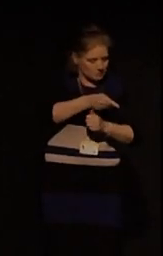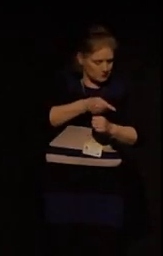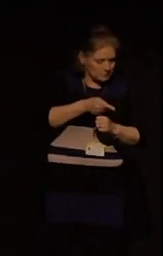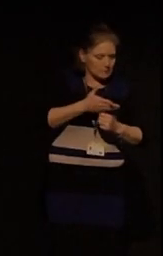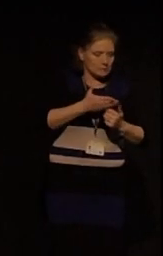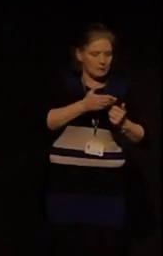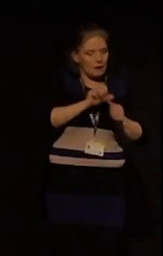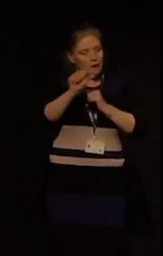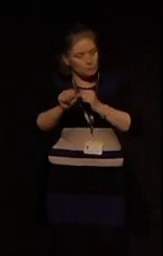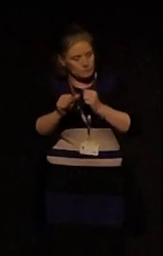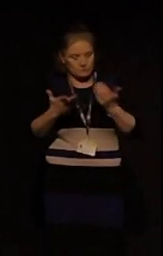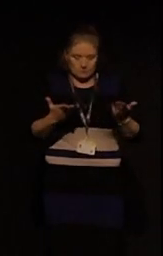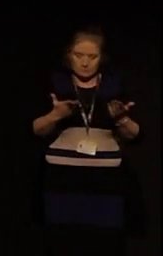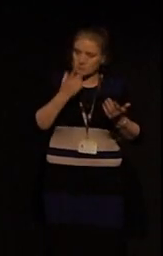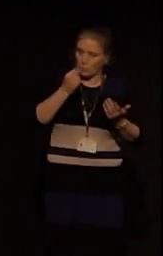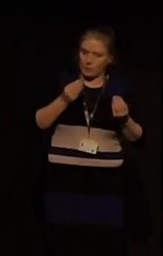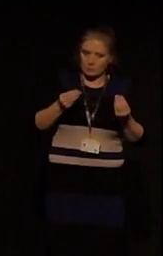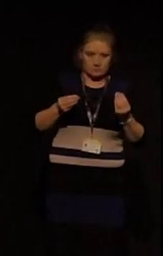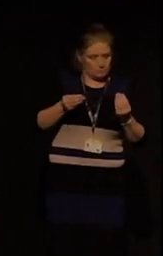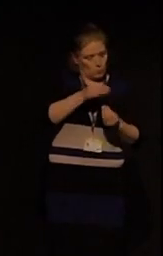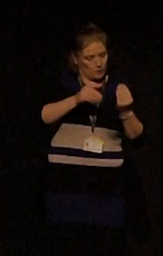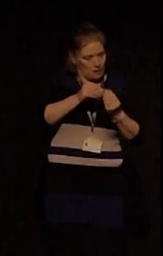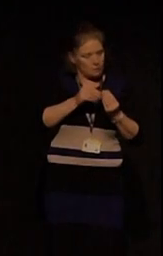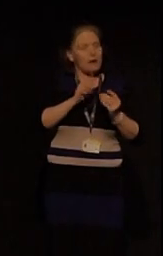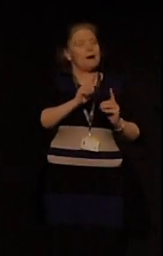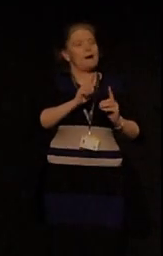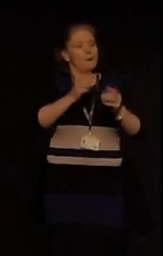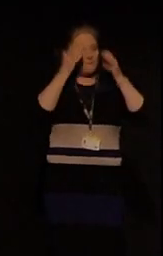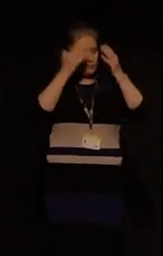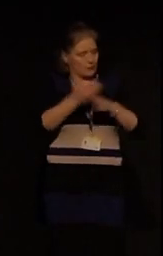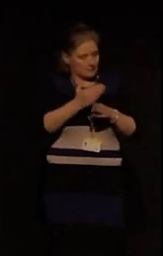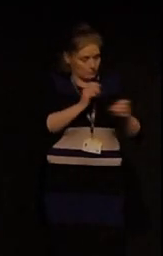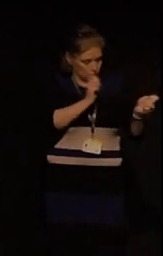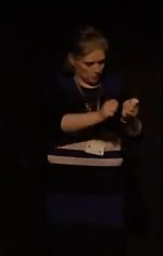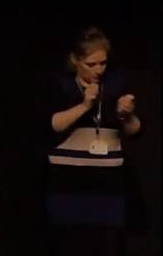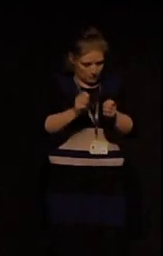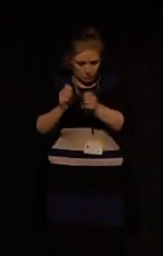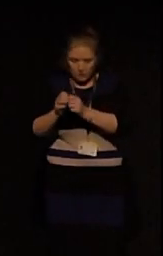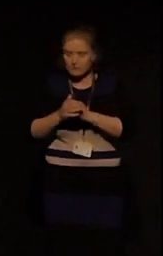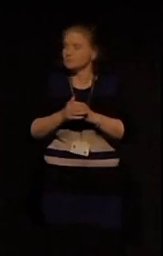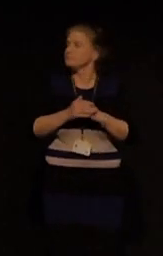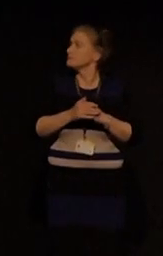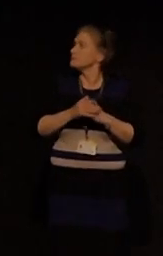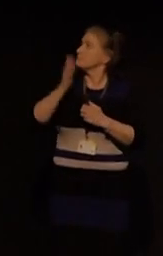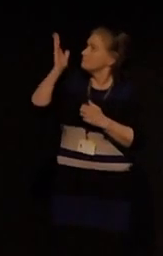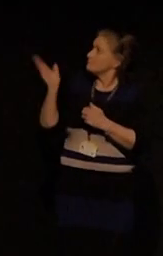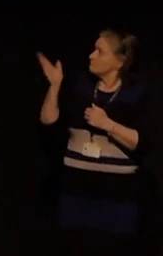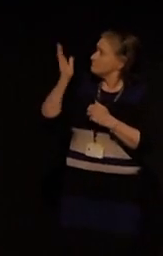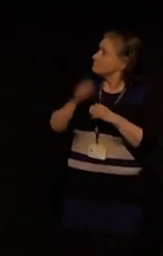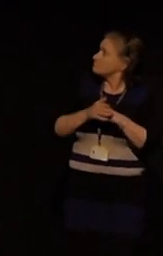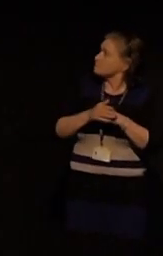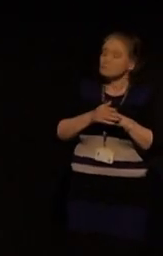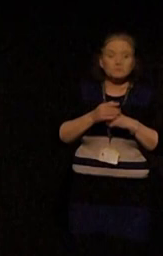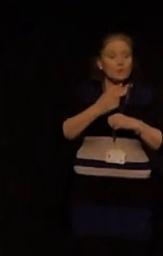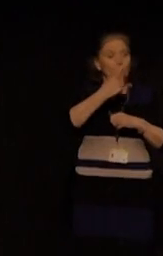measurements afterwards, and we would basically find out where the brain activity changed. And you can see in these slides, all